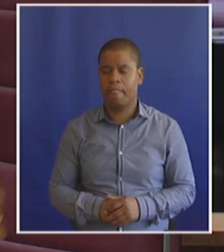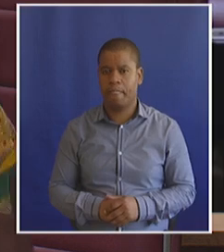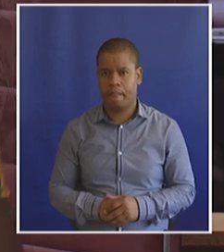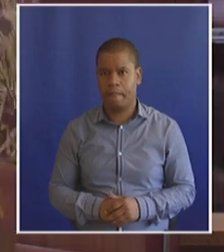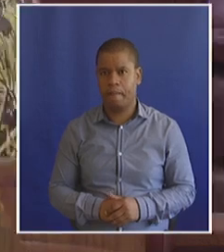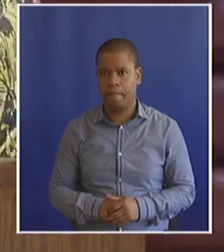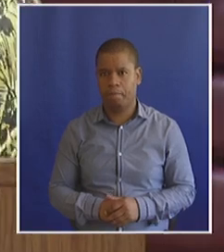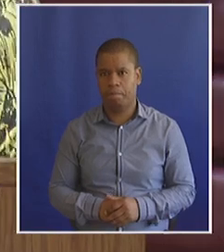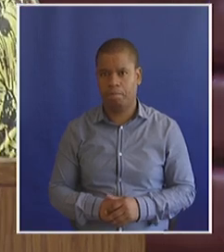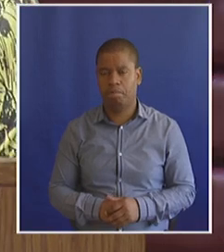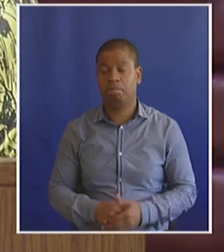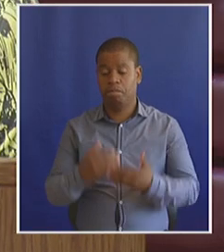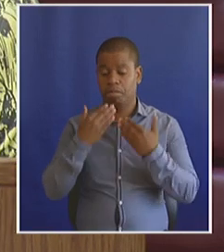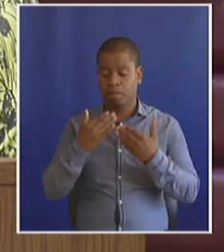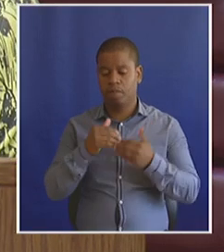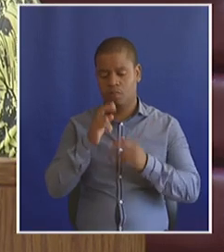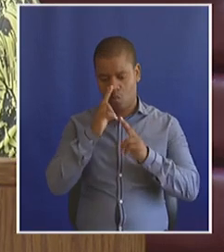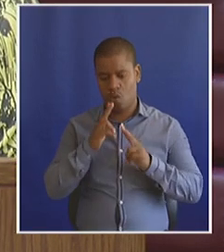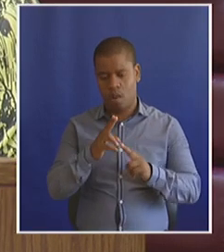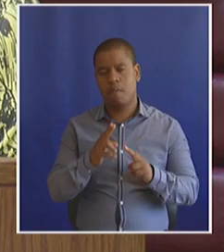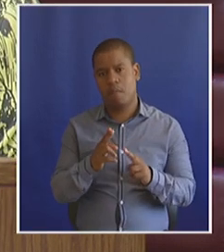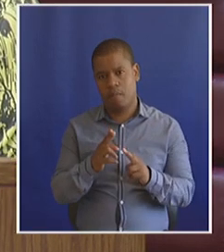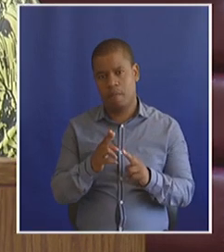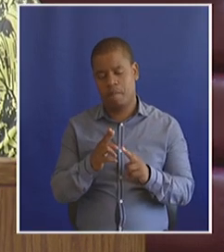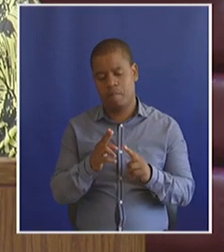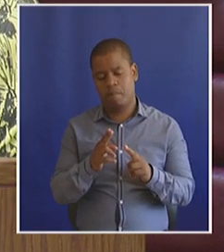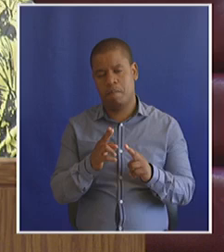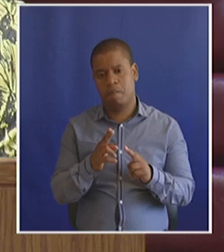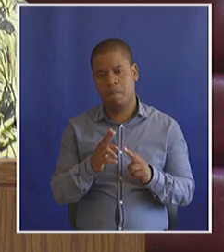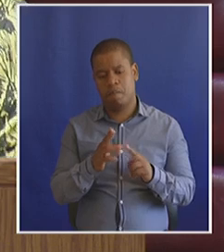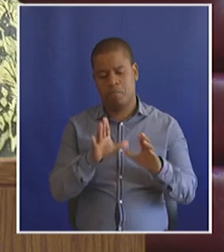you, Honorable Chief Whip. Honorable Minister, you can continue.